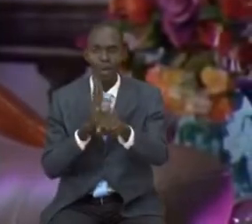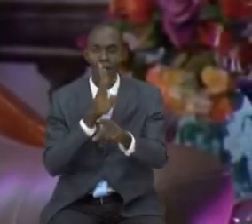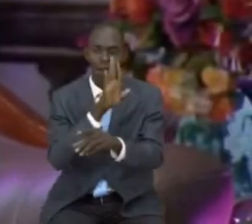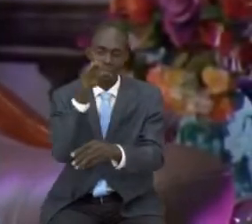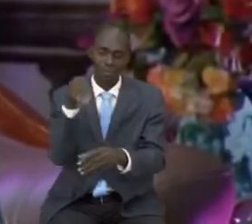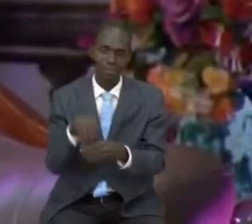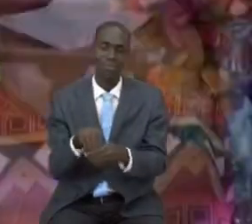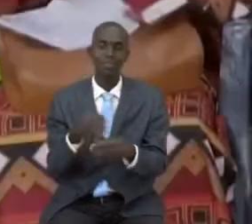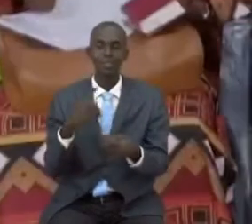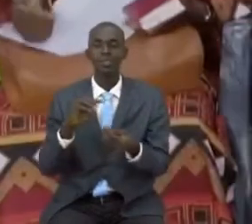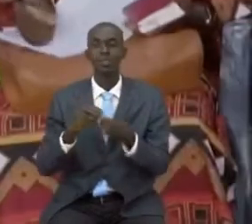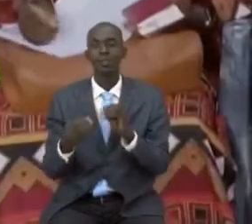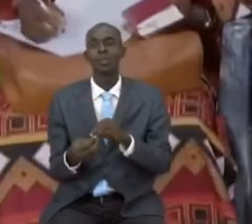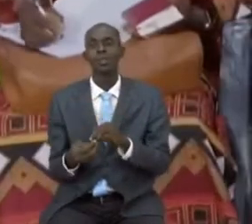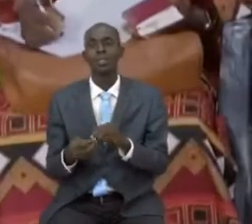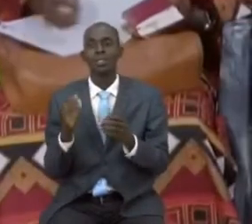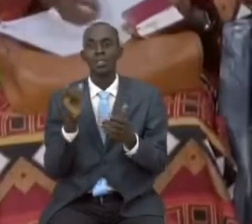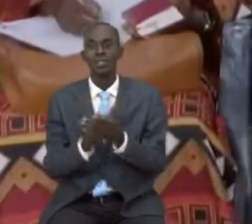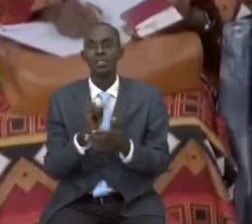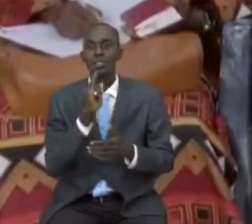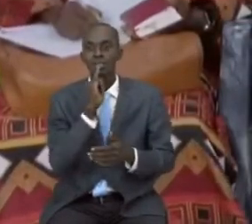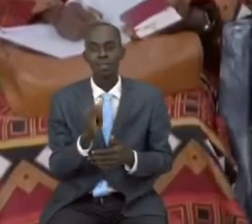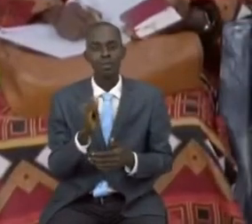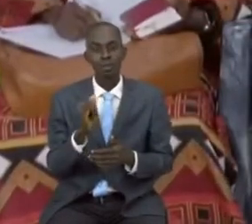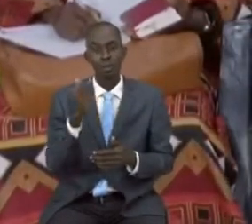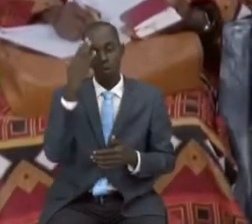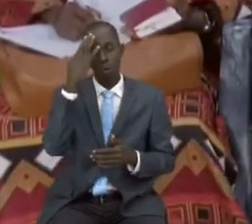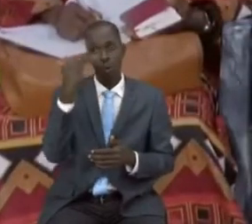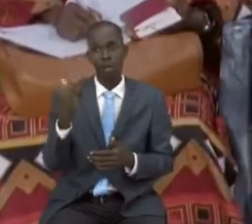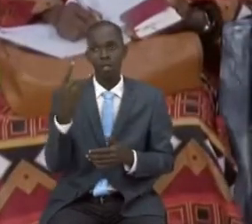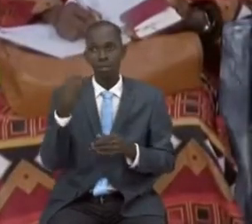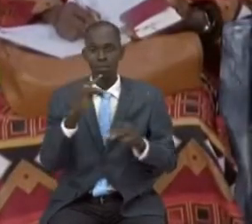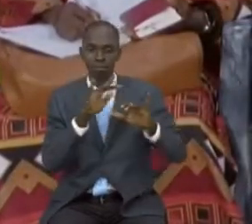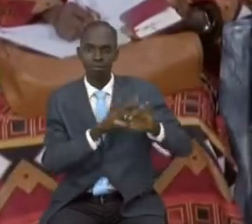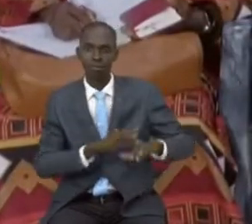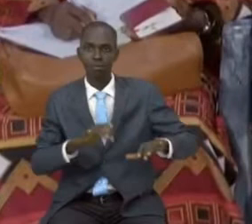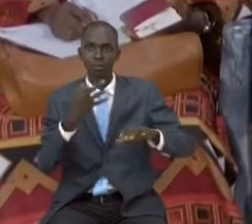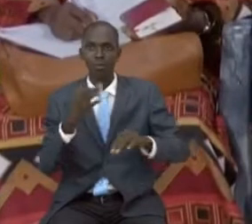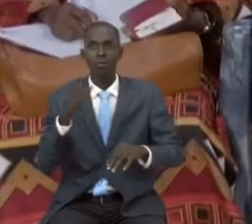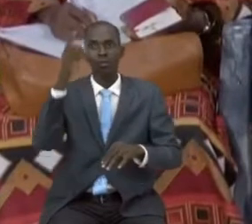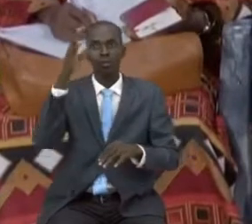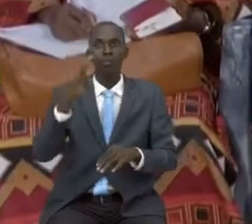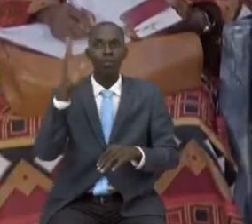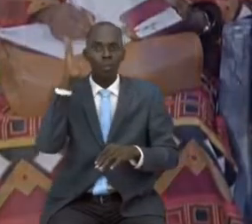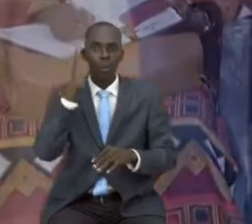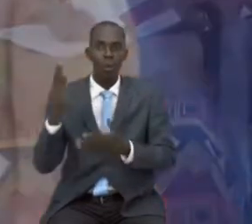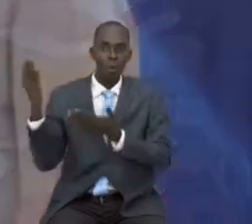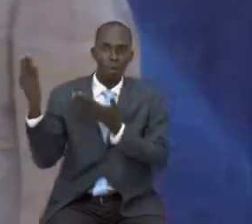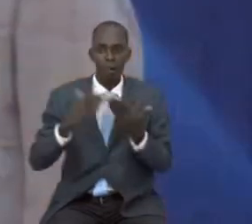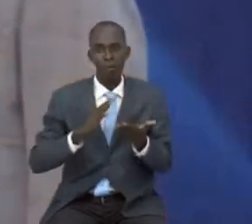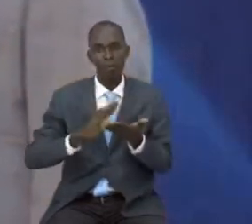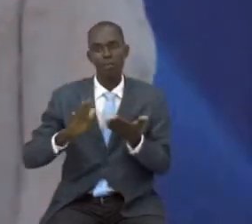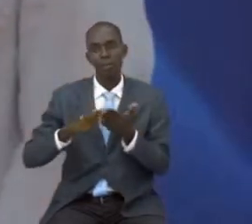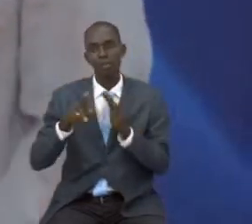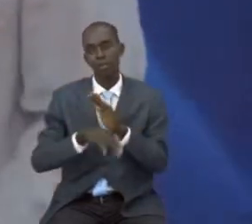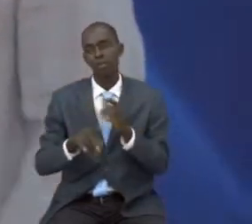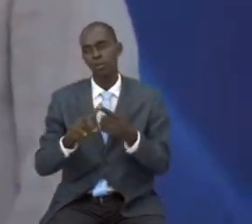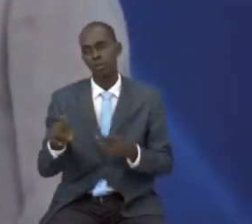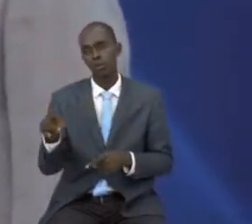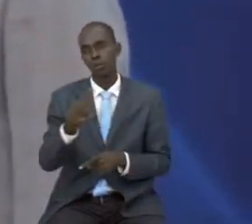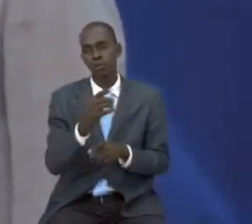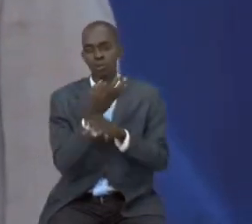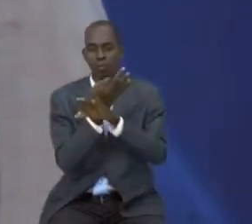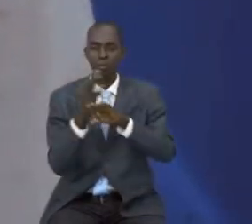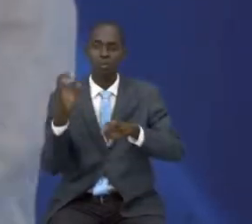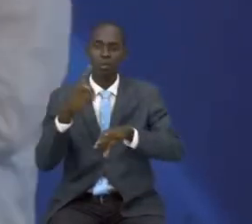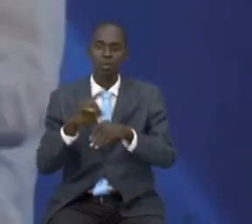included. That's why the mercy of God will bring forgiveness to you, and freedom to